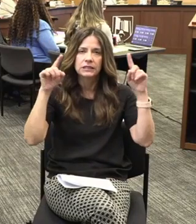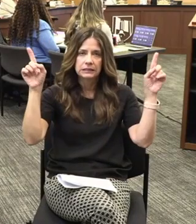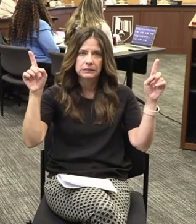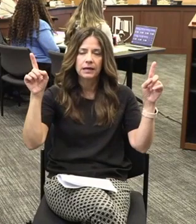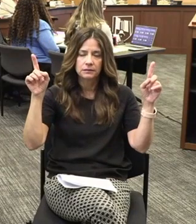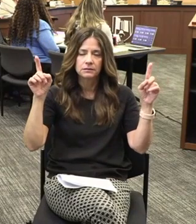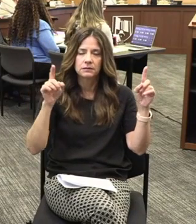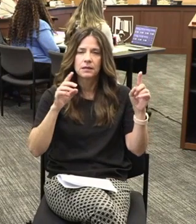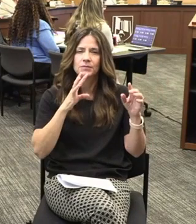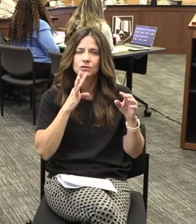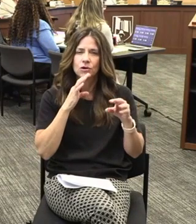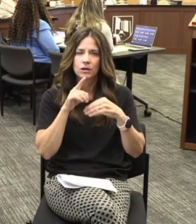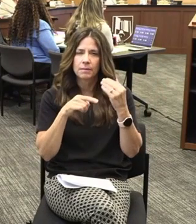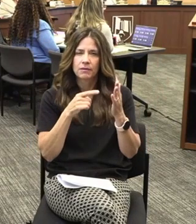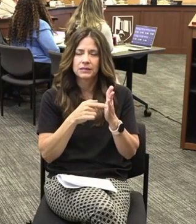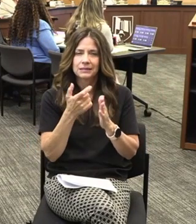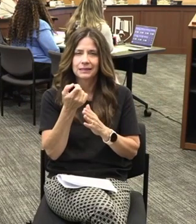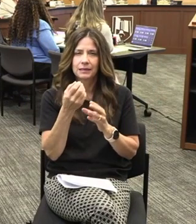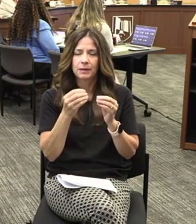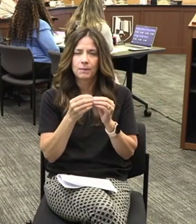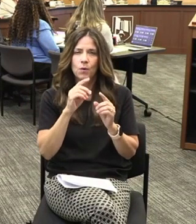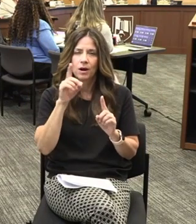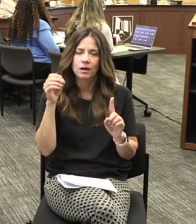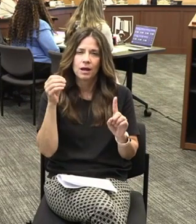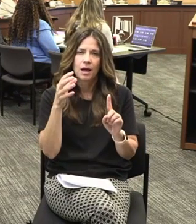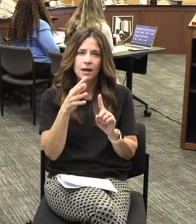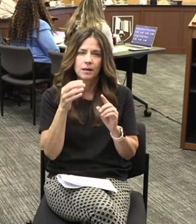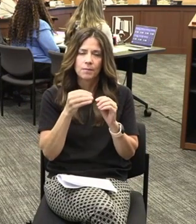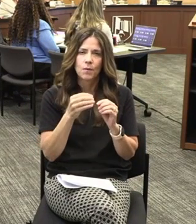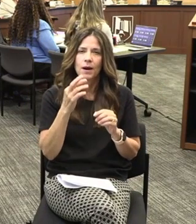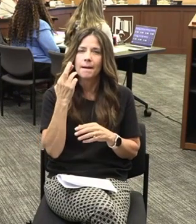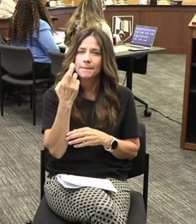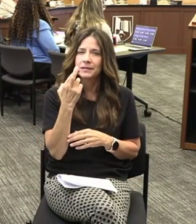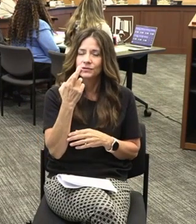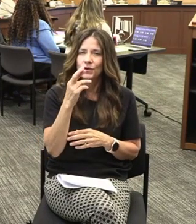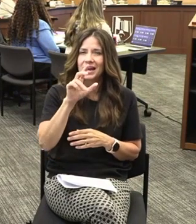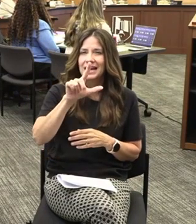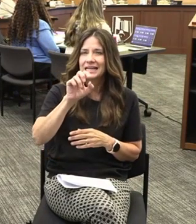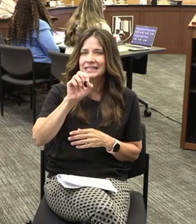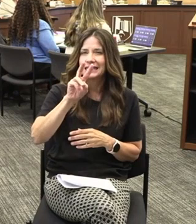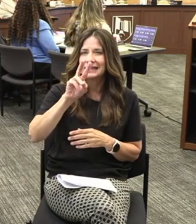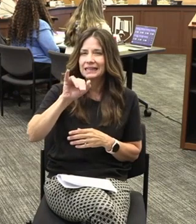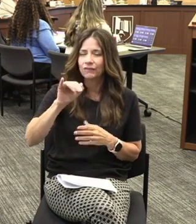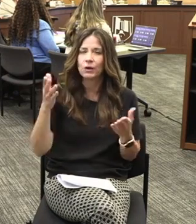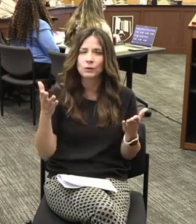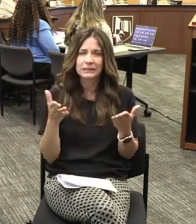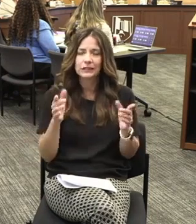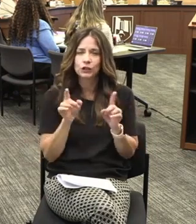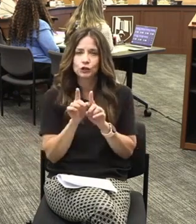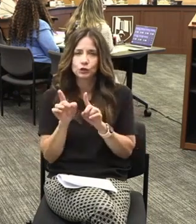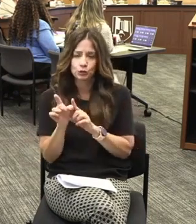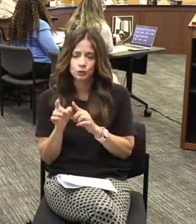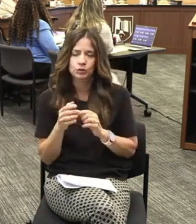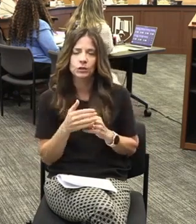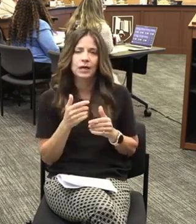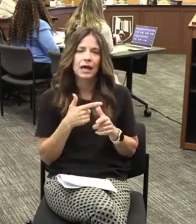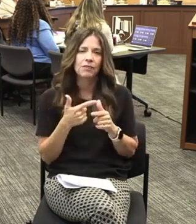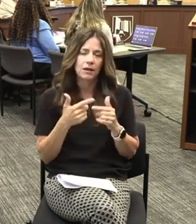this for just a bit, highlight that Kainoa and his best friend Levi were there to experience this as well, and then move on.